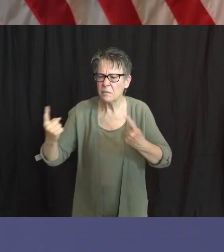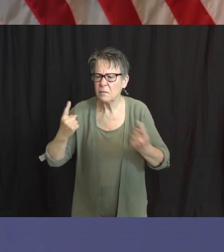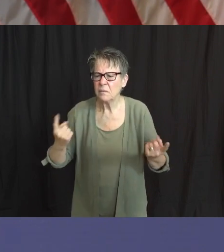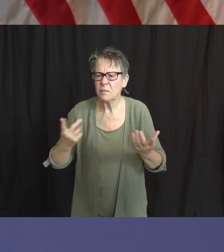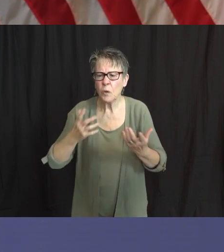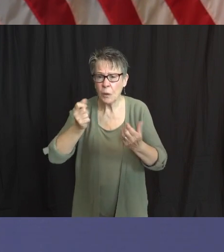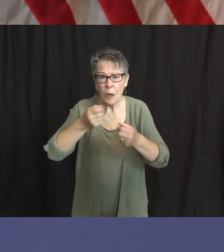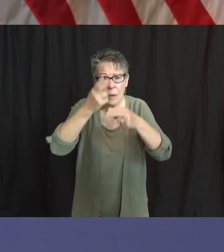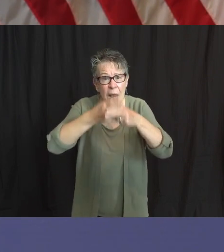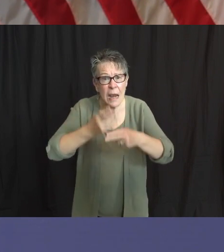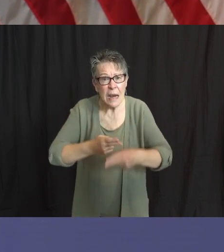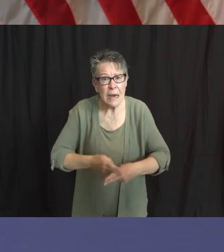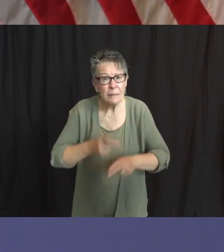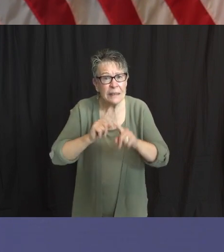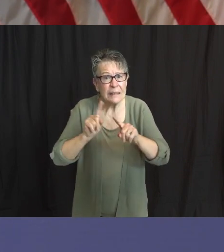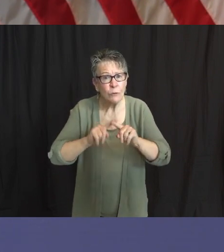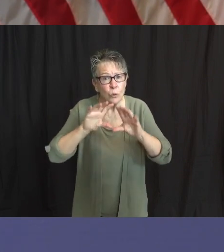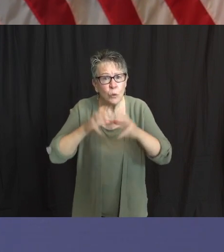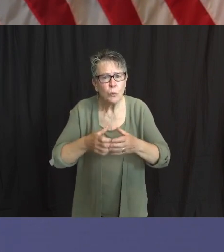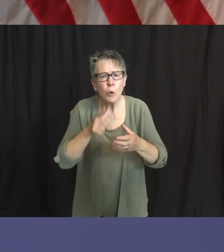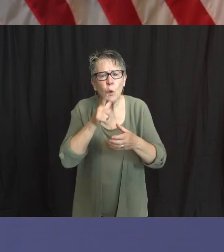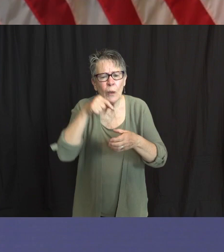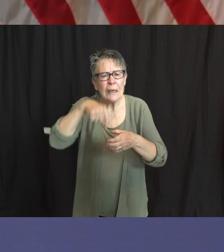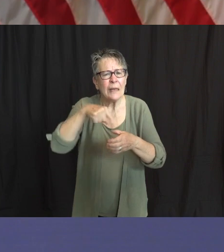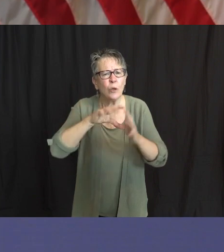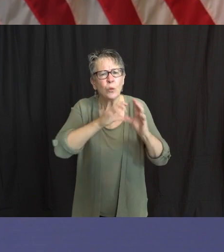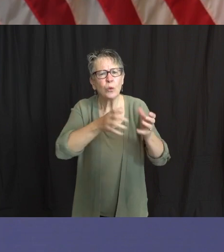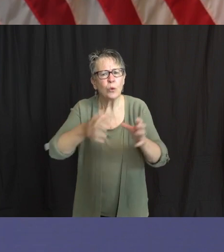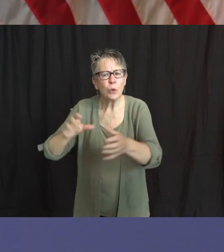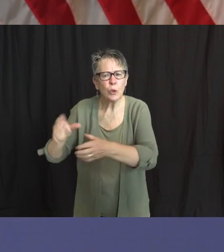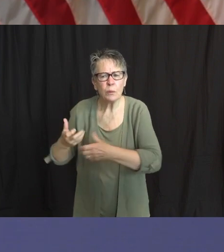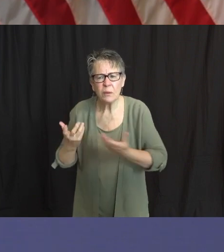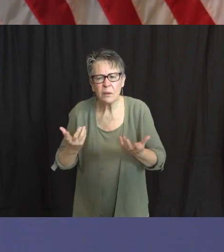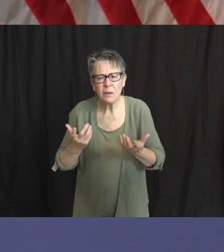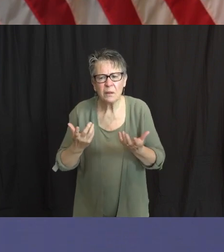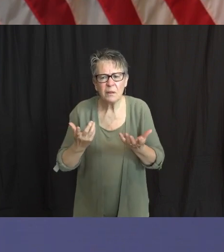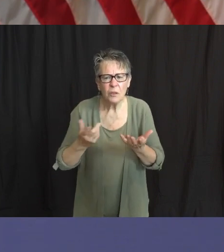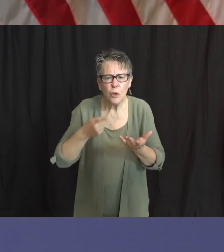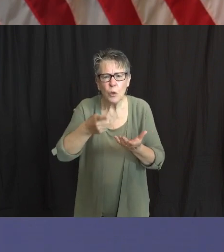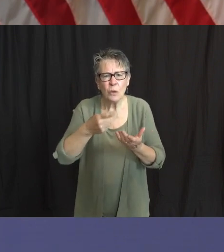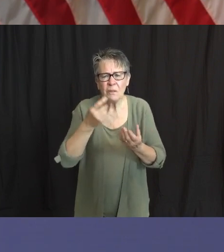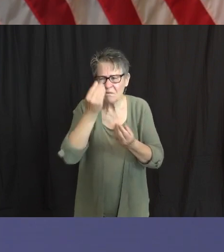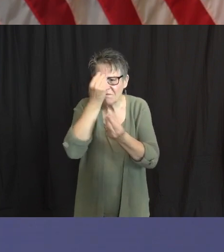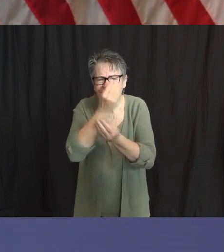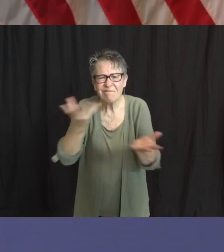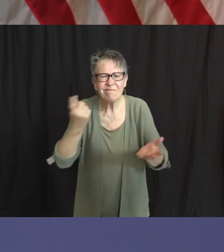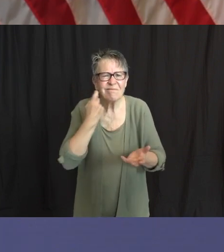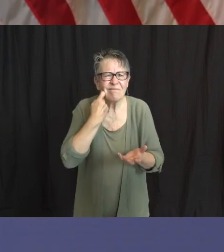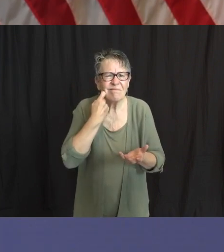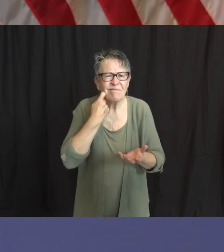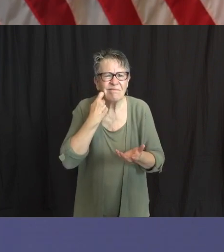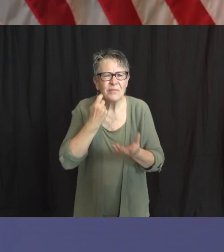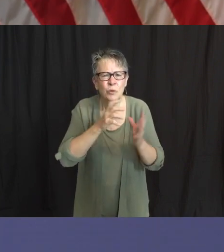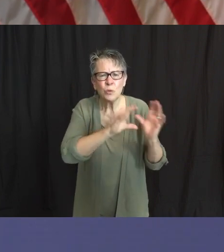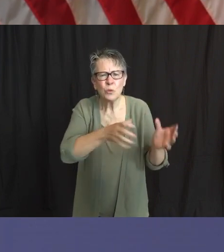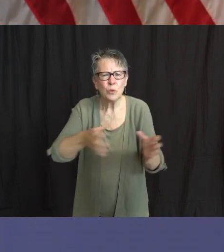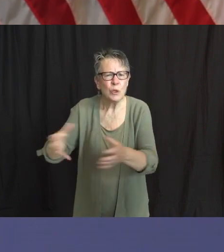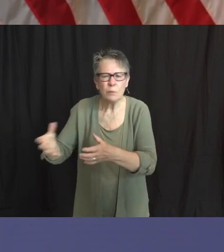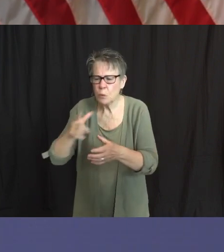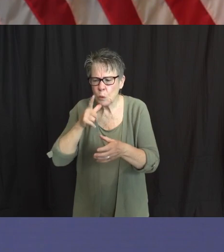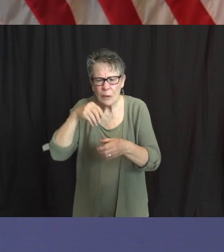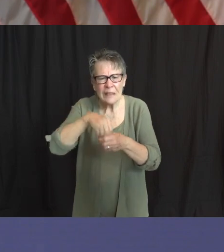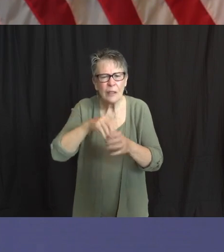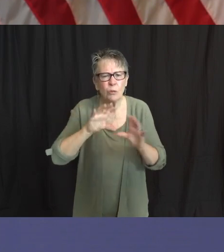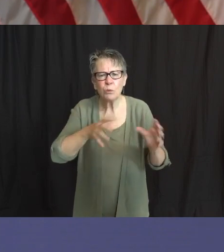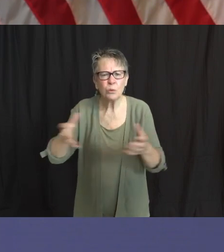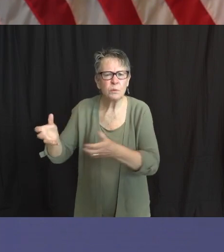work findings be made public? Thank you. Yeah, please don't. I'm going to have you do that, actually. Judy's got some news that